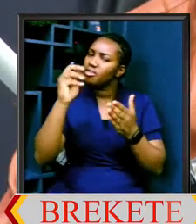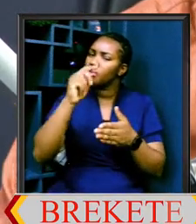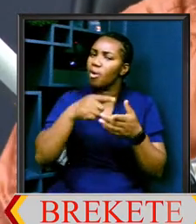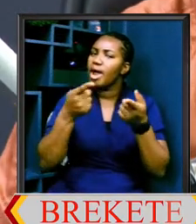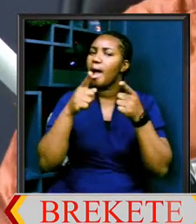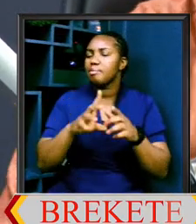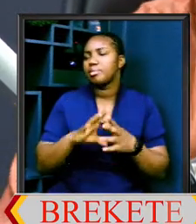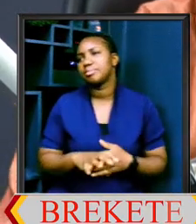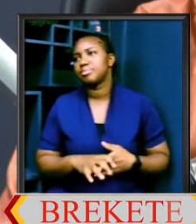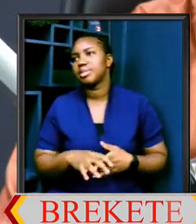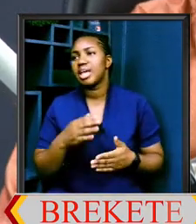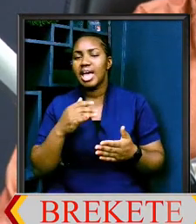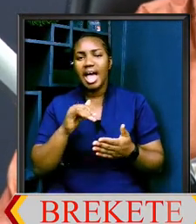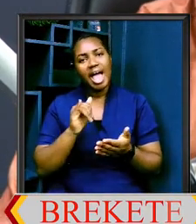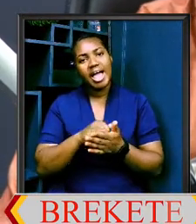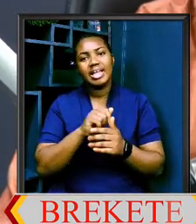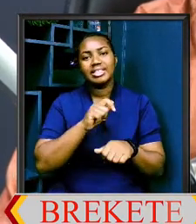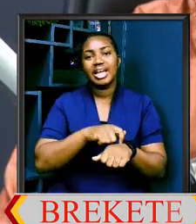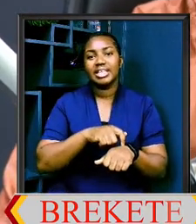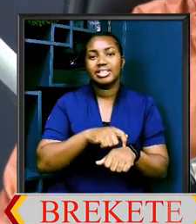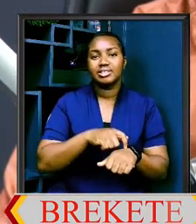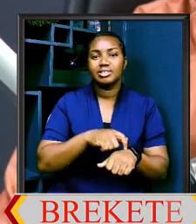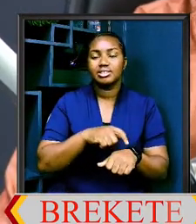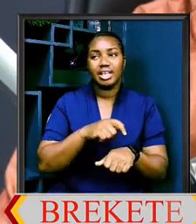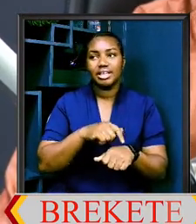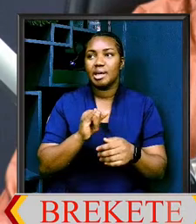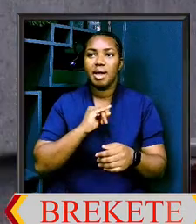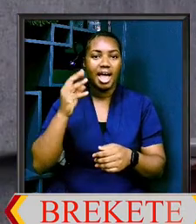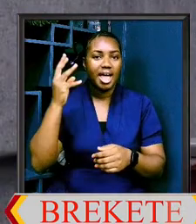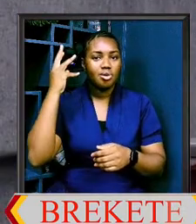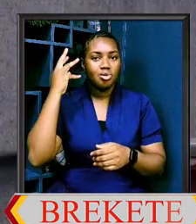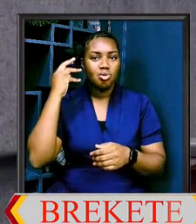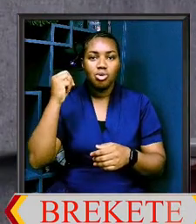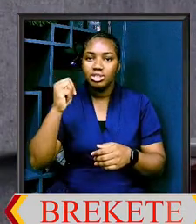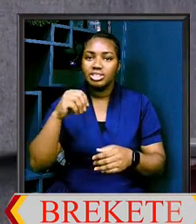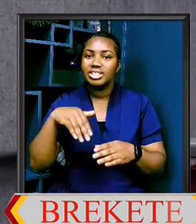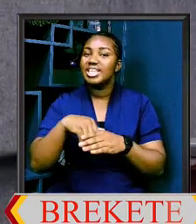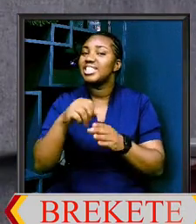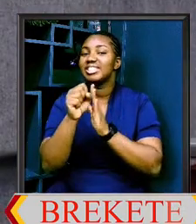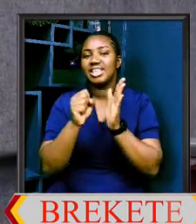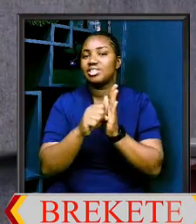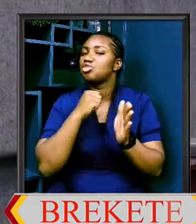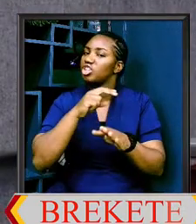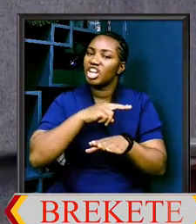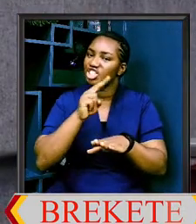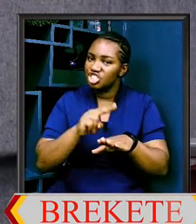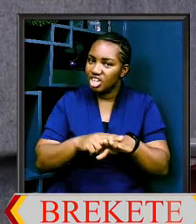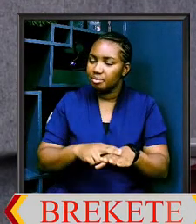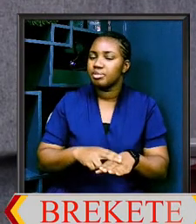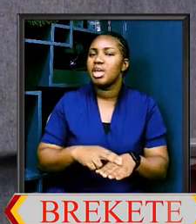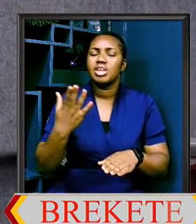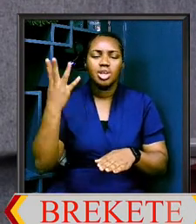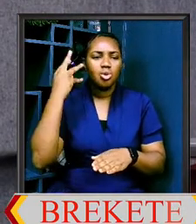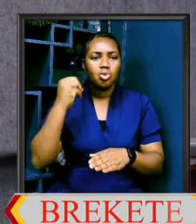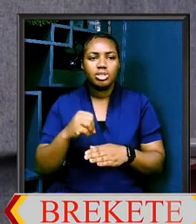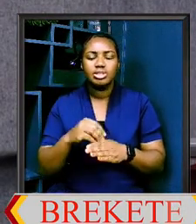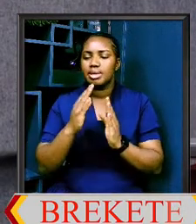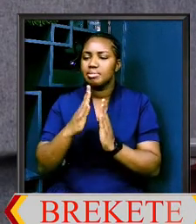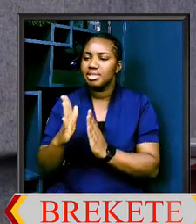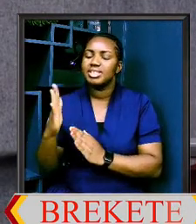thing can happen, sir? Sir, at that time, you know, I'm not a national school. I was in the state. Mm-hmm. When there's a committee, we're invited to come